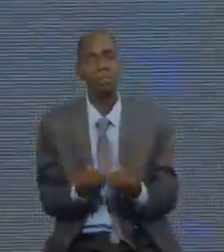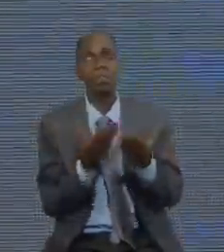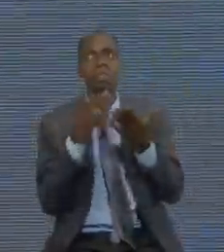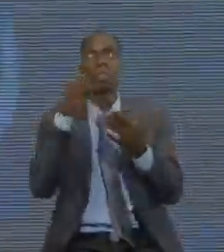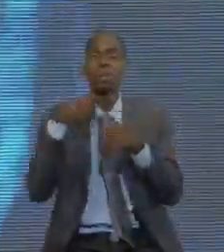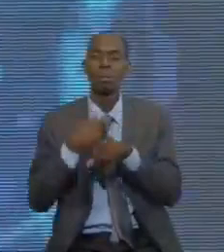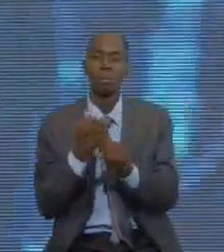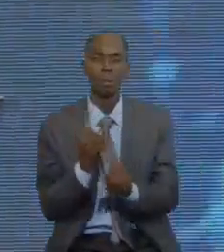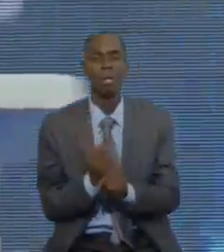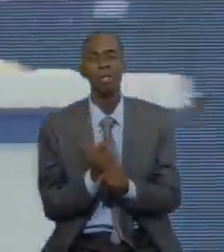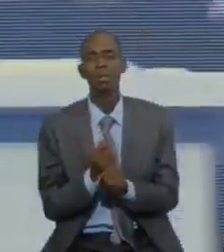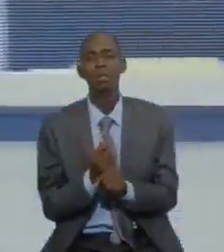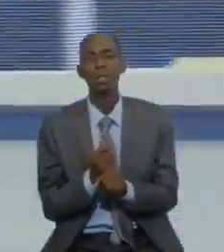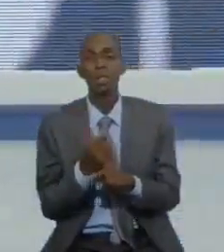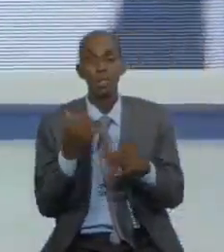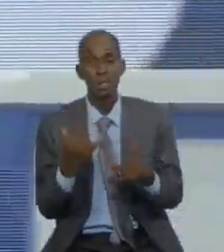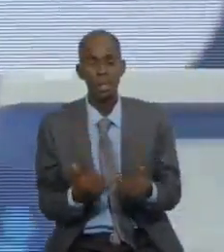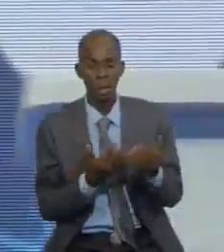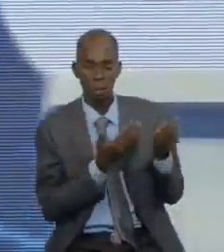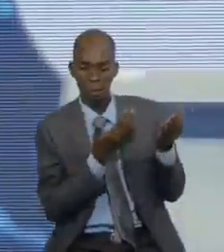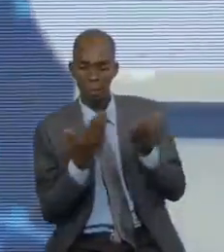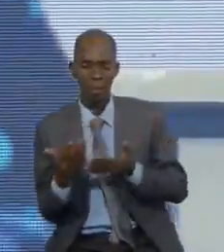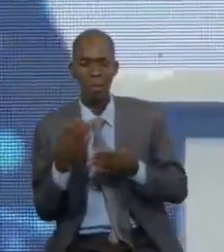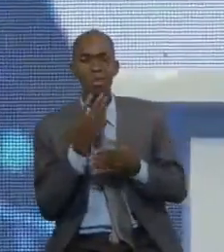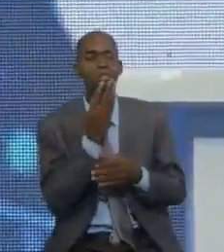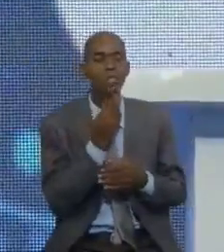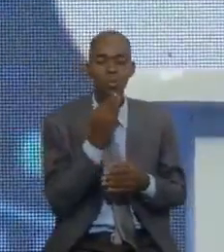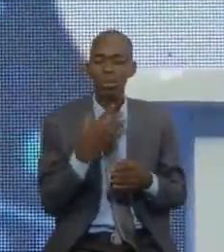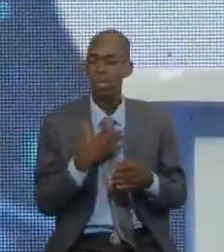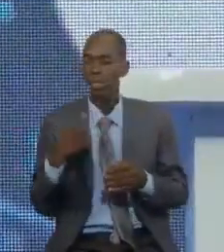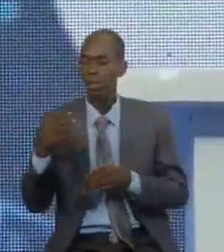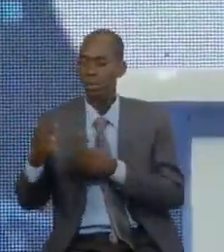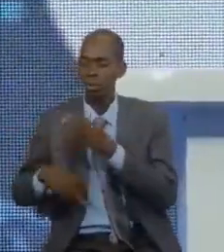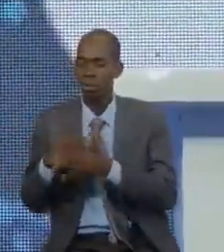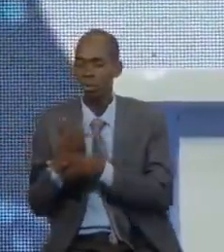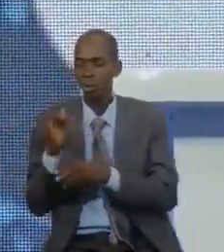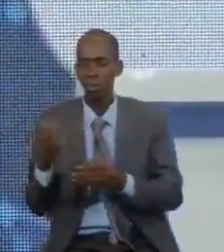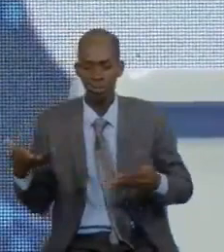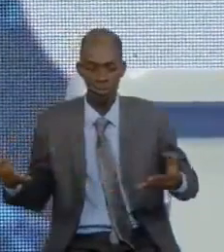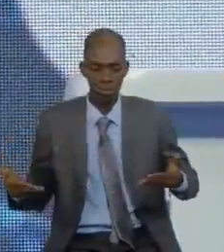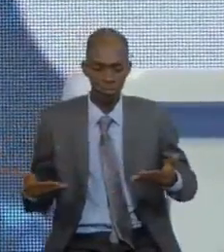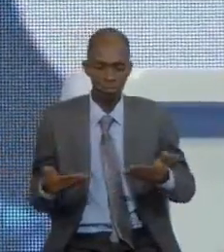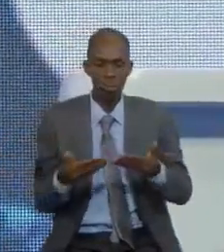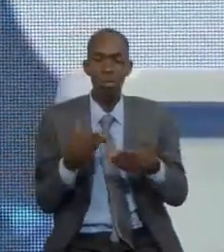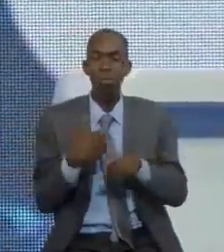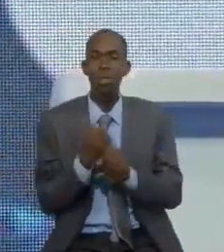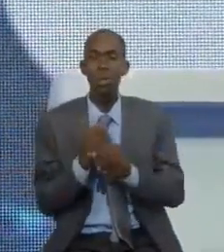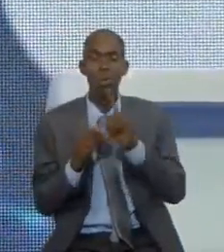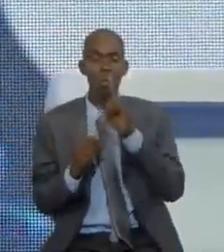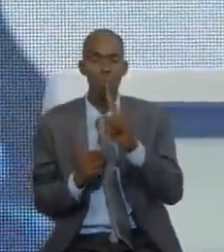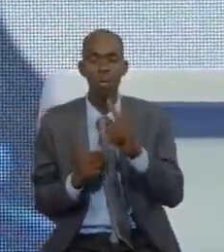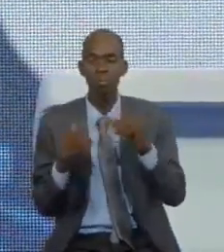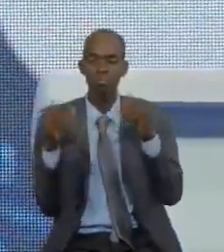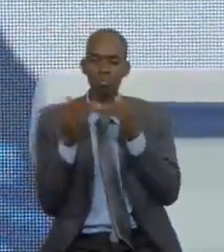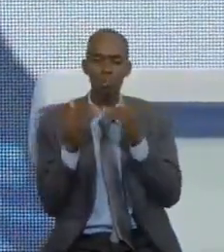made, now brings the Jew and the Gentile near, and he makes us one, equal in the presence